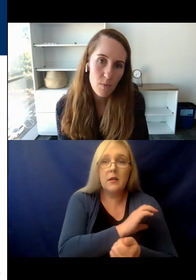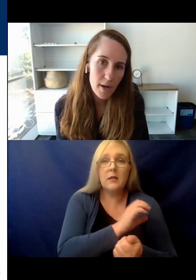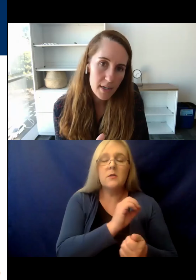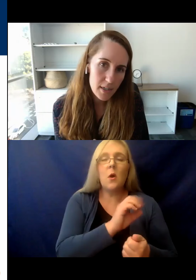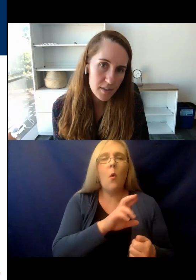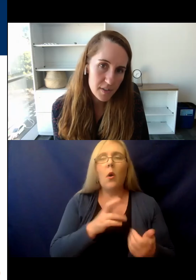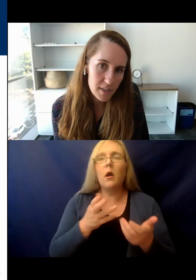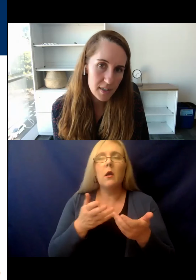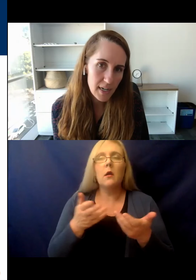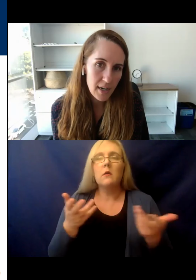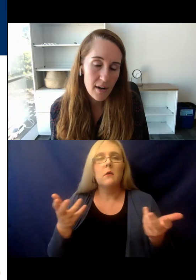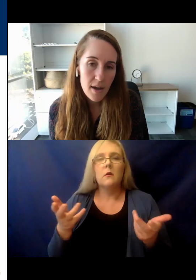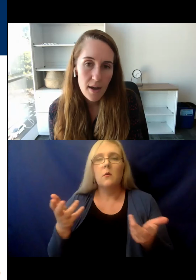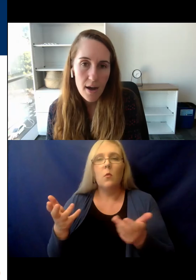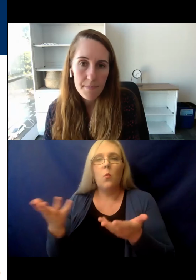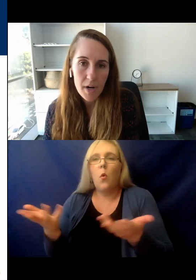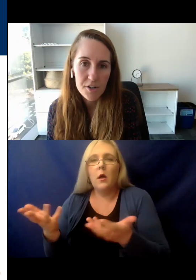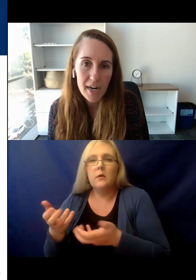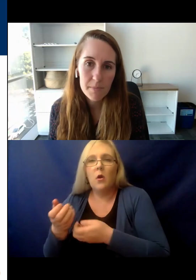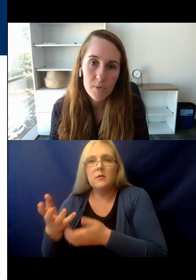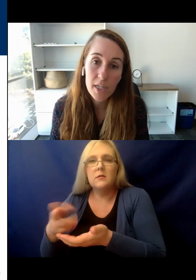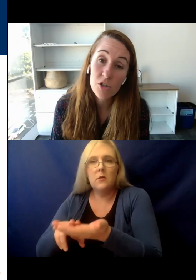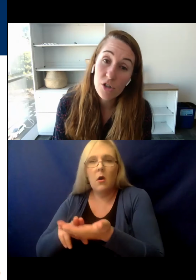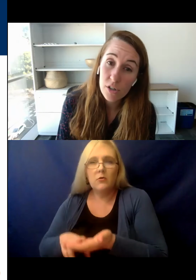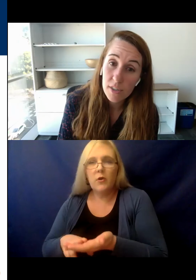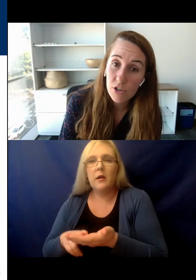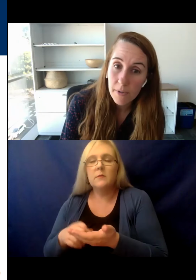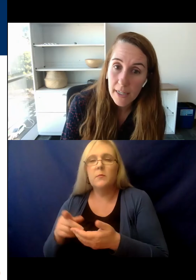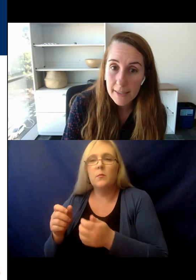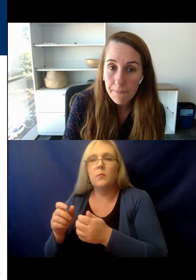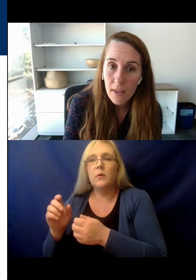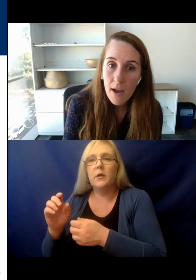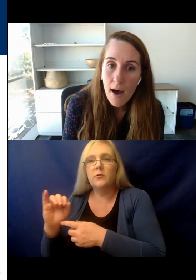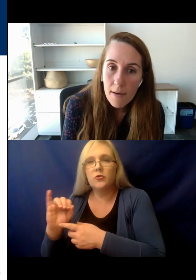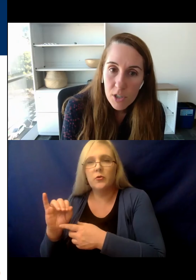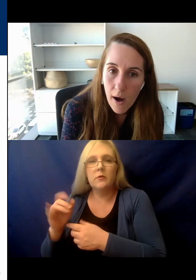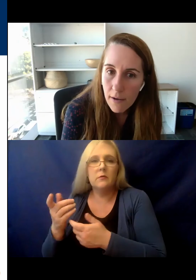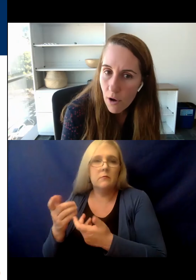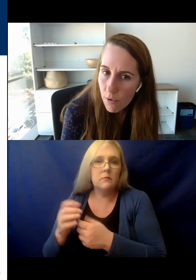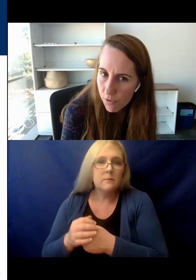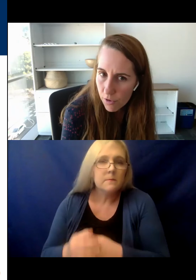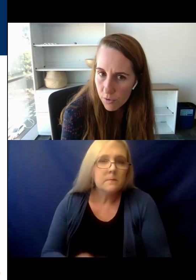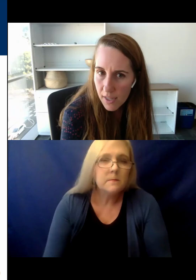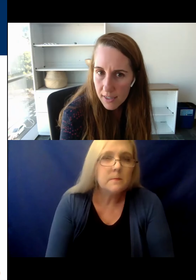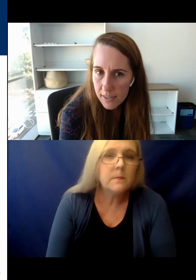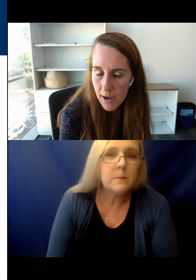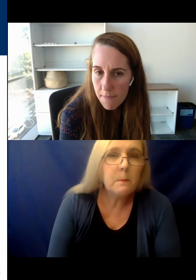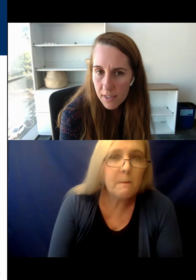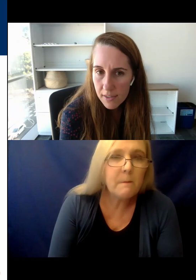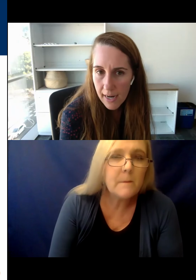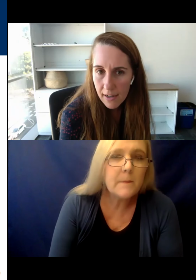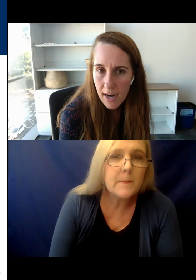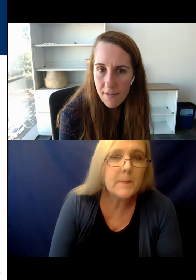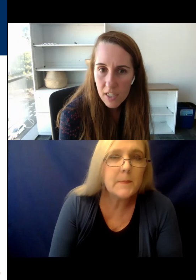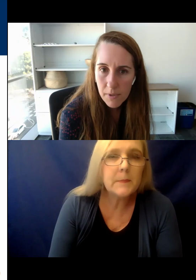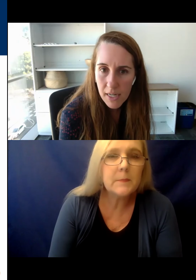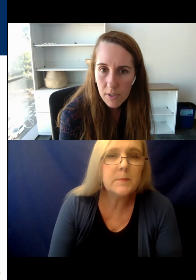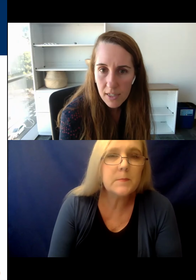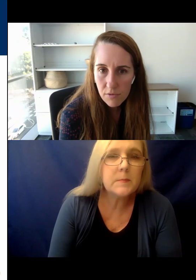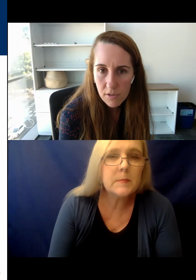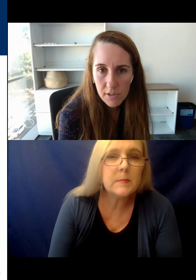looking at what is facilitating contracts between insurers and AAAs. So I'll go through this slide and